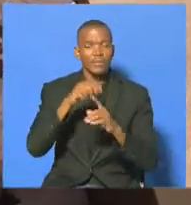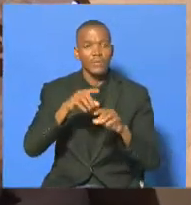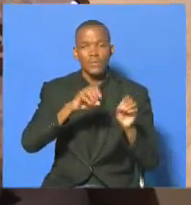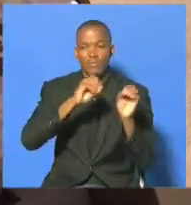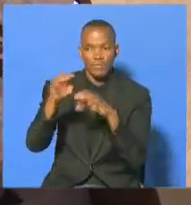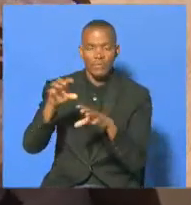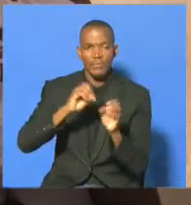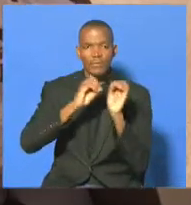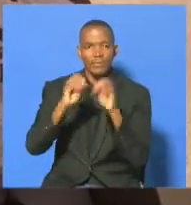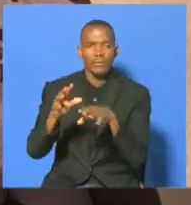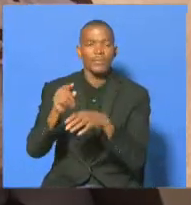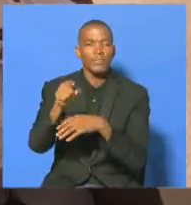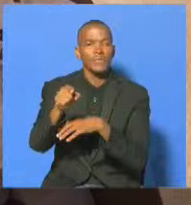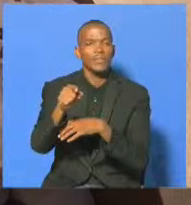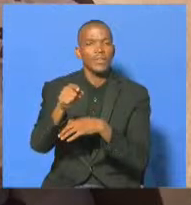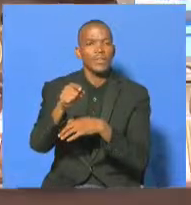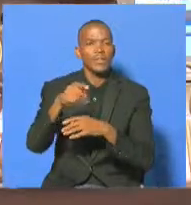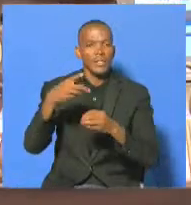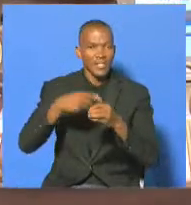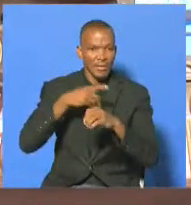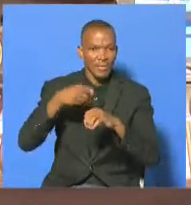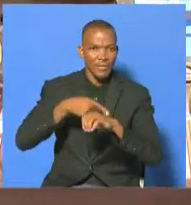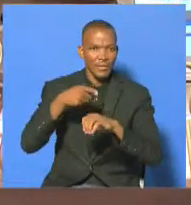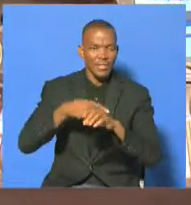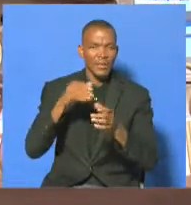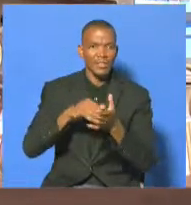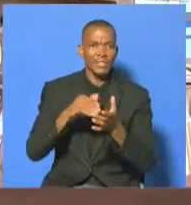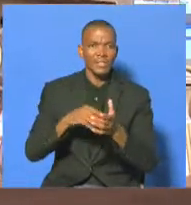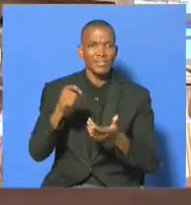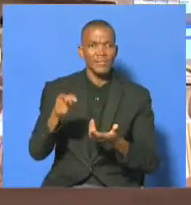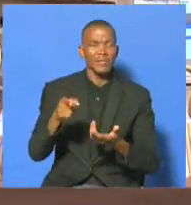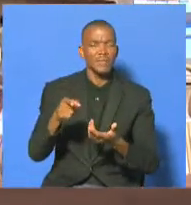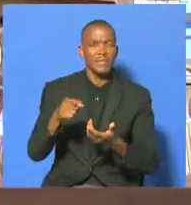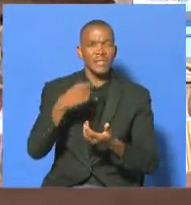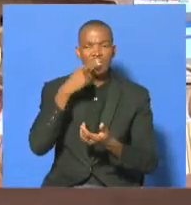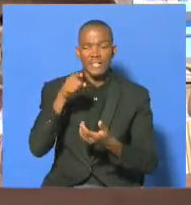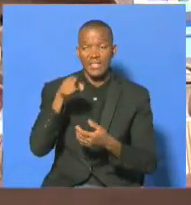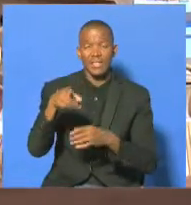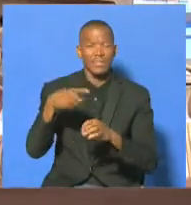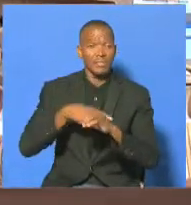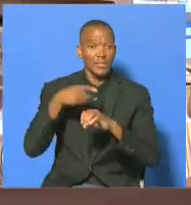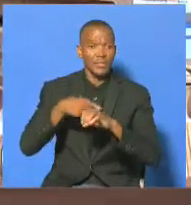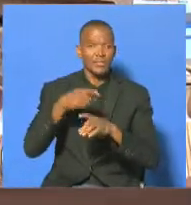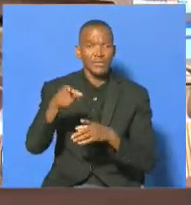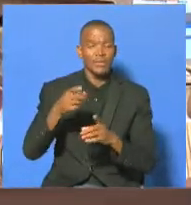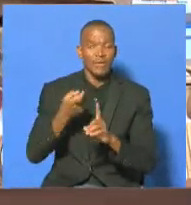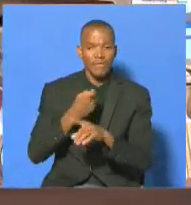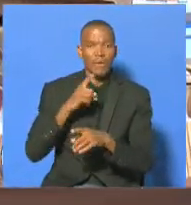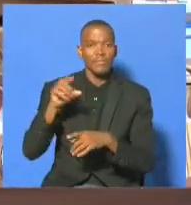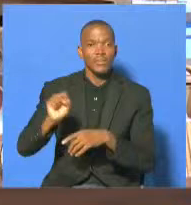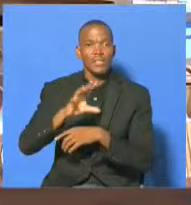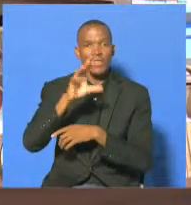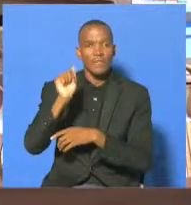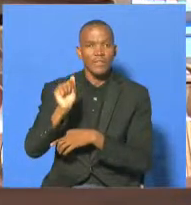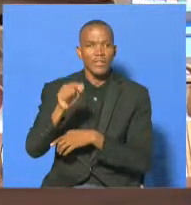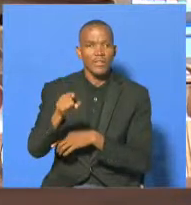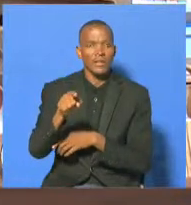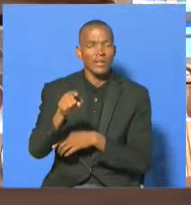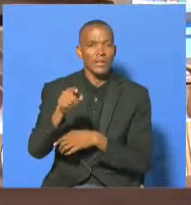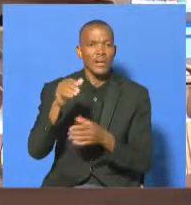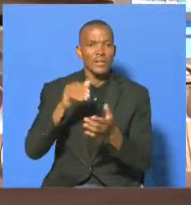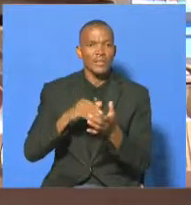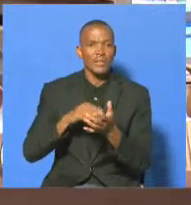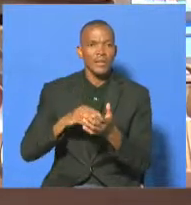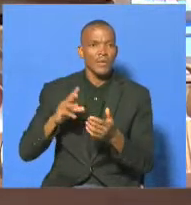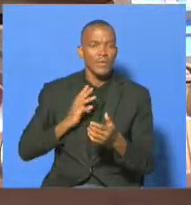ditapole. Mme ha re ba botsolotsa ka ditapole wa Suparnya, ditapole tse re tswa le tsone ko South Africa. Re